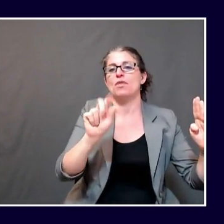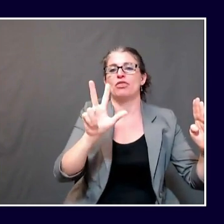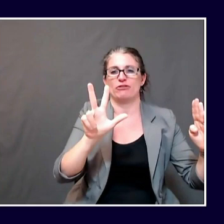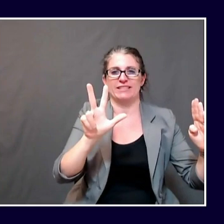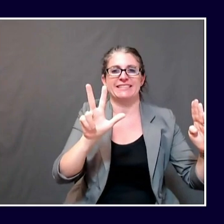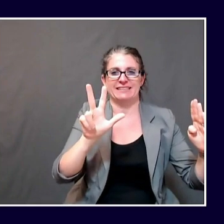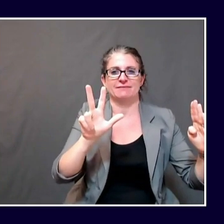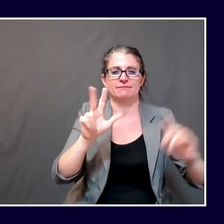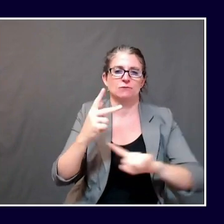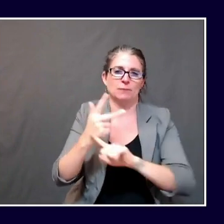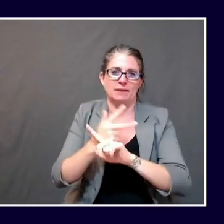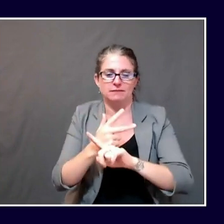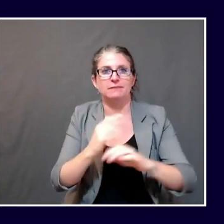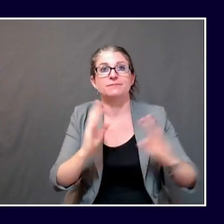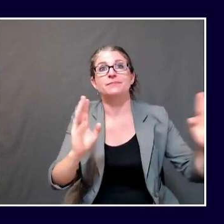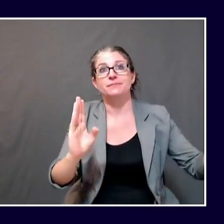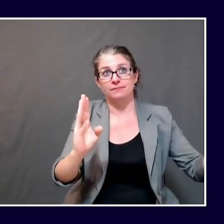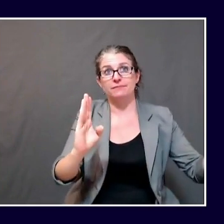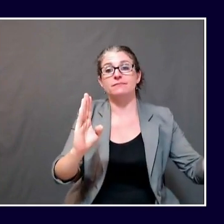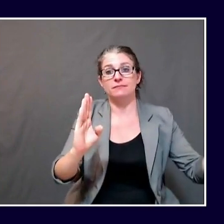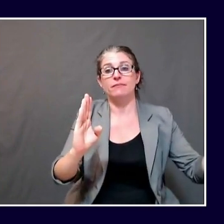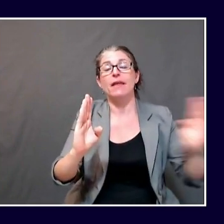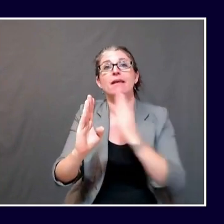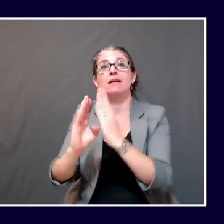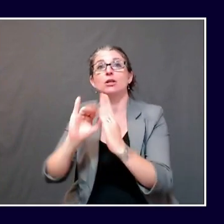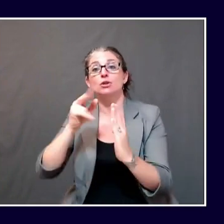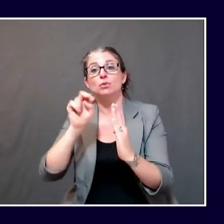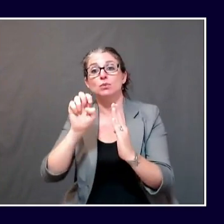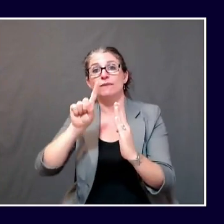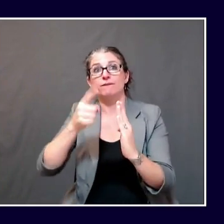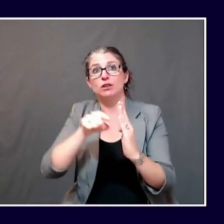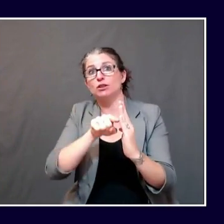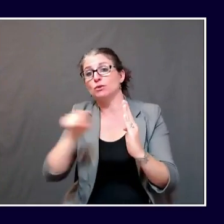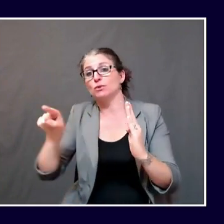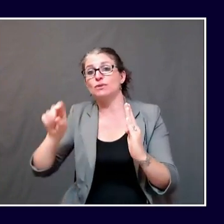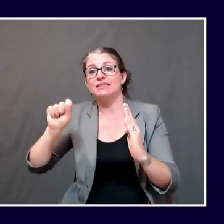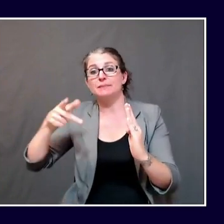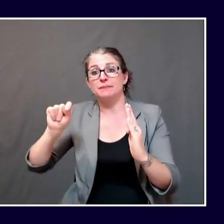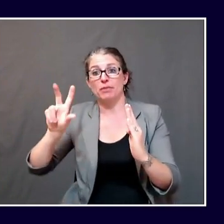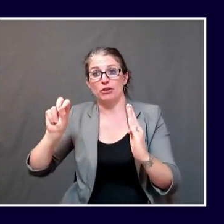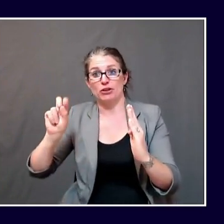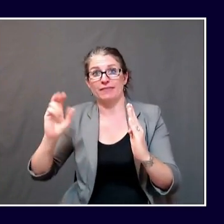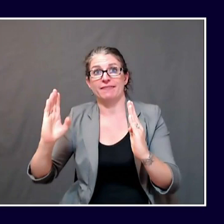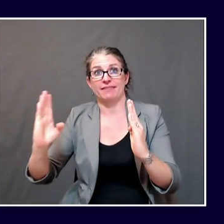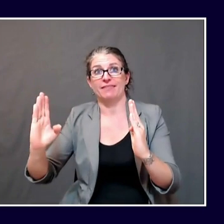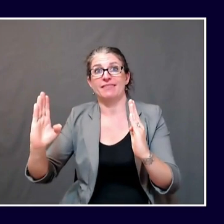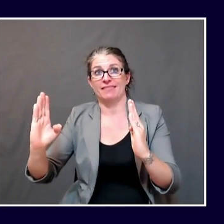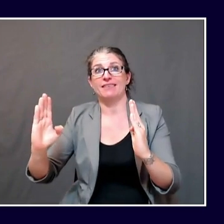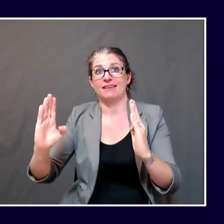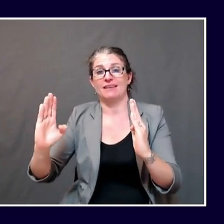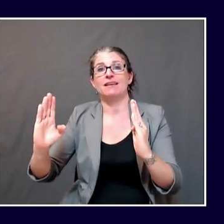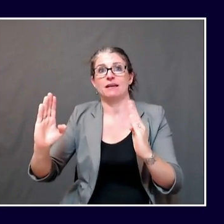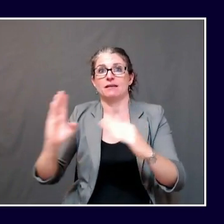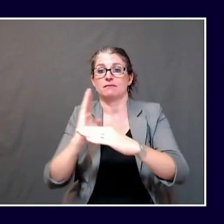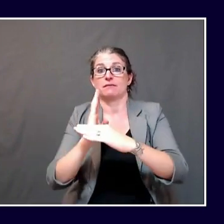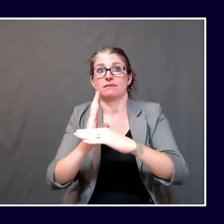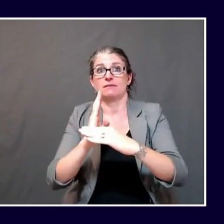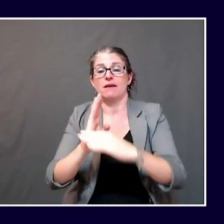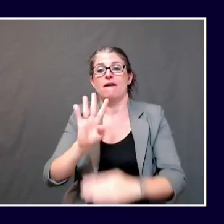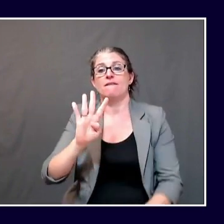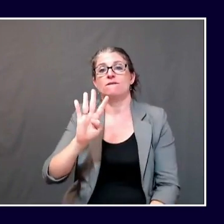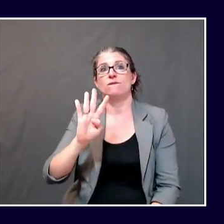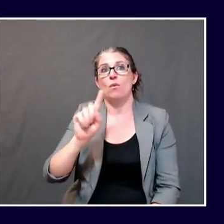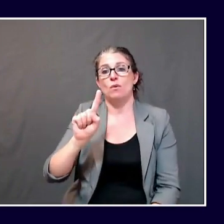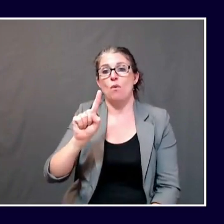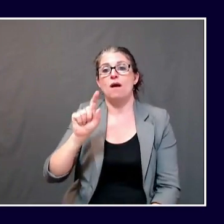through the end of September, the median age of all cases in the state of Maine was 41.4. So